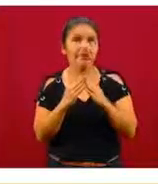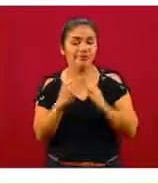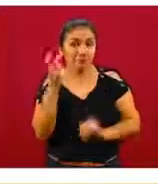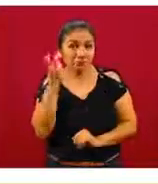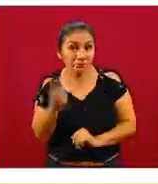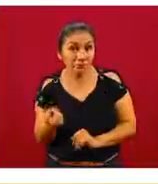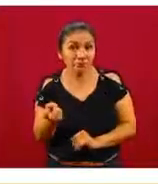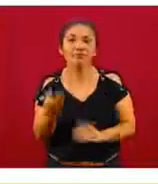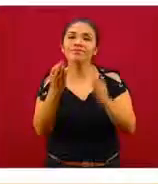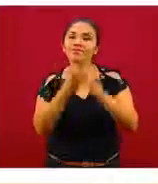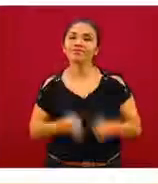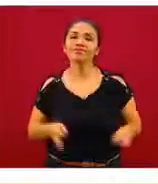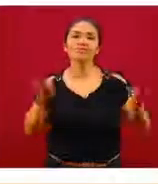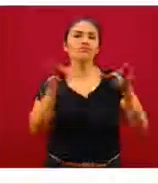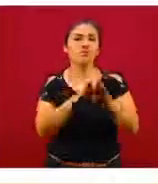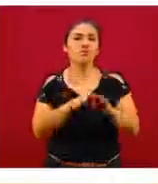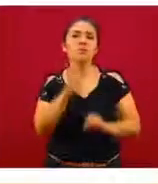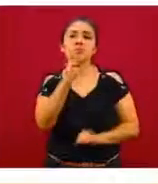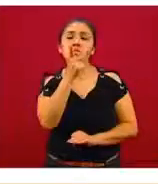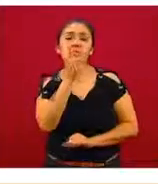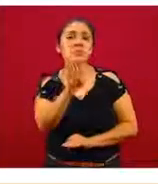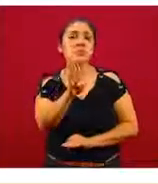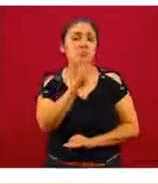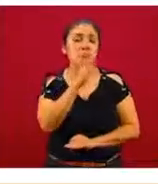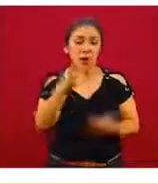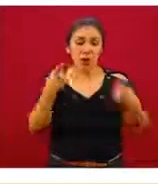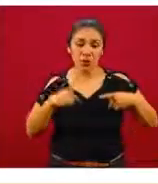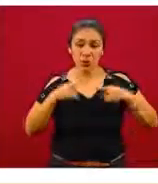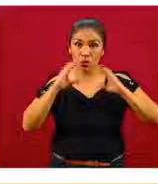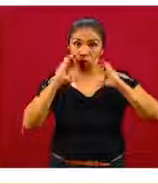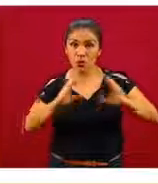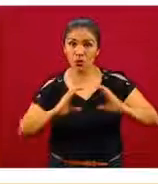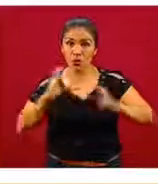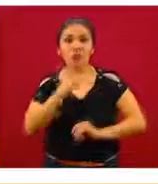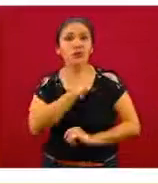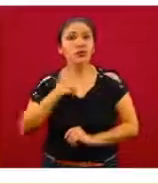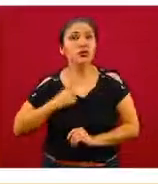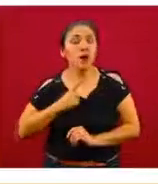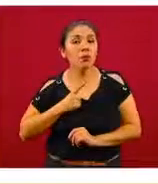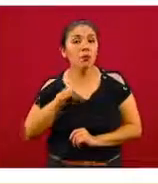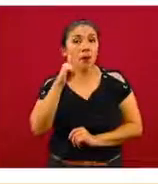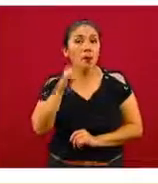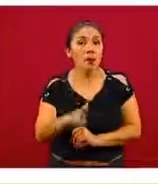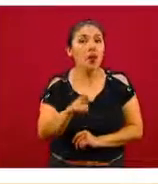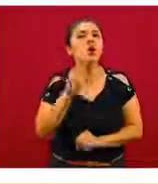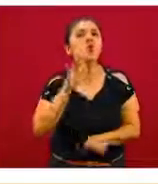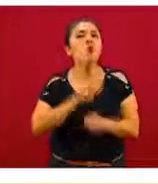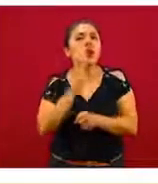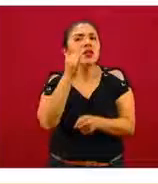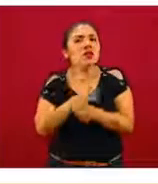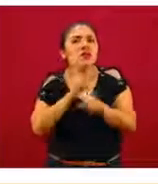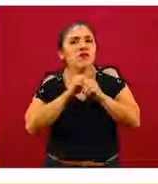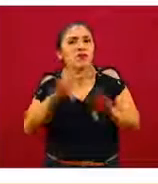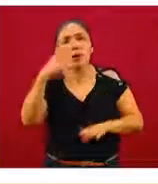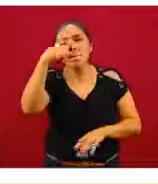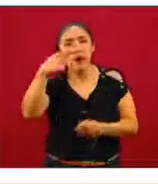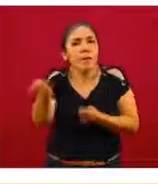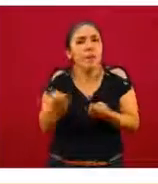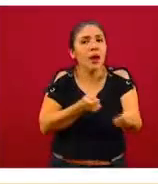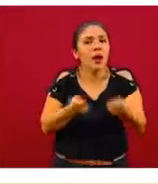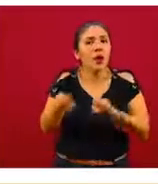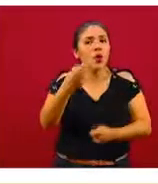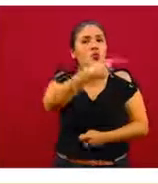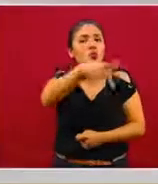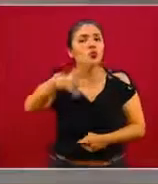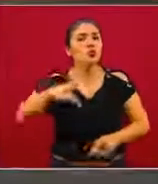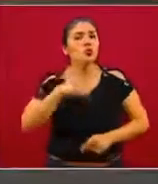violence. Therefore, it is crucial that parents and caregivers get information on how they can